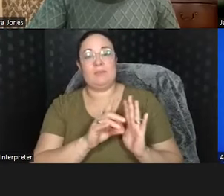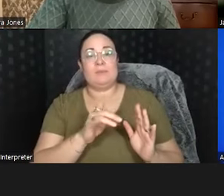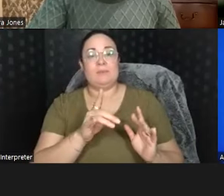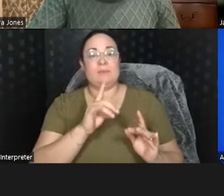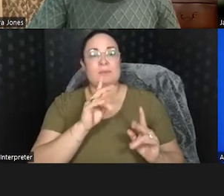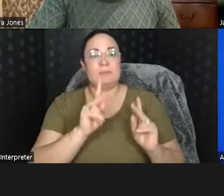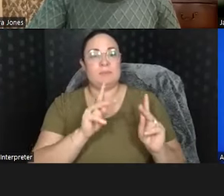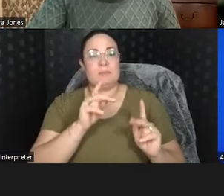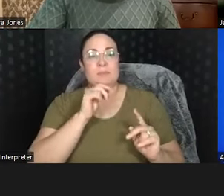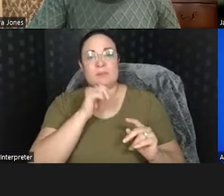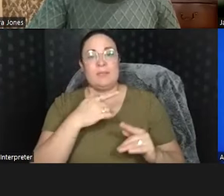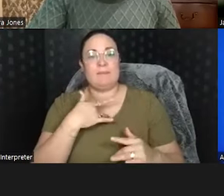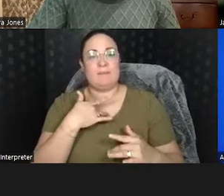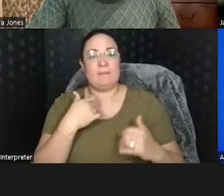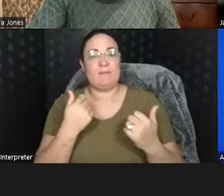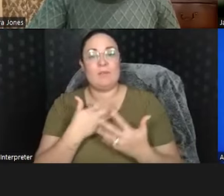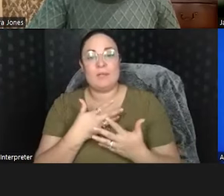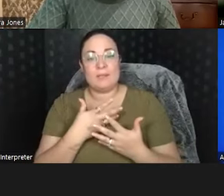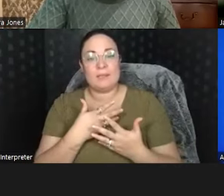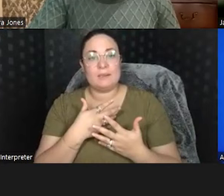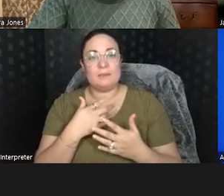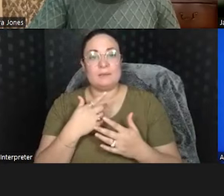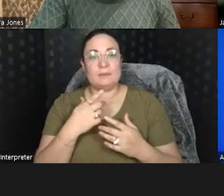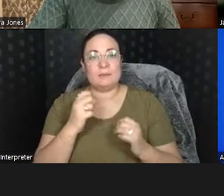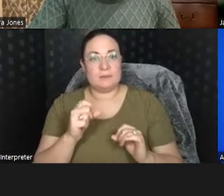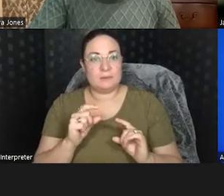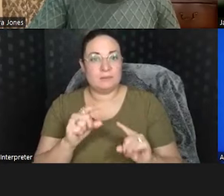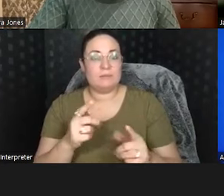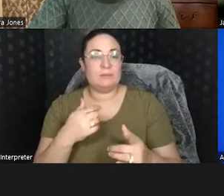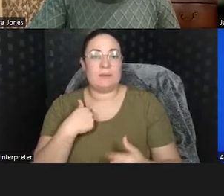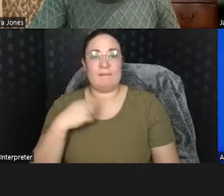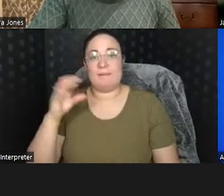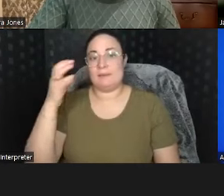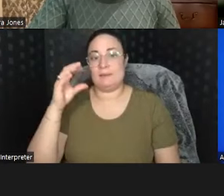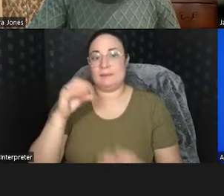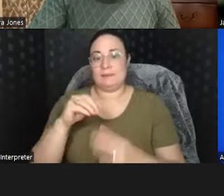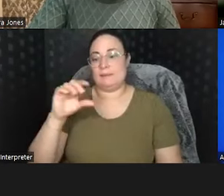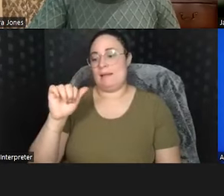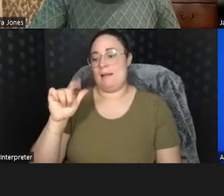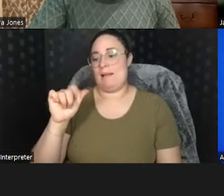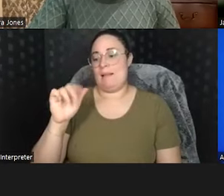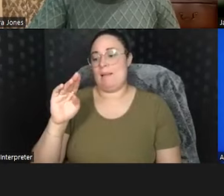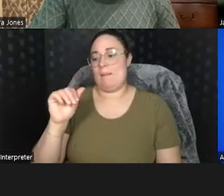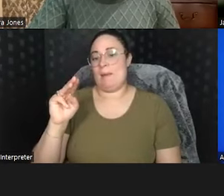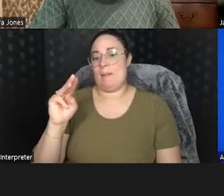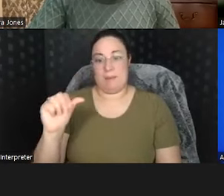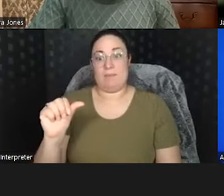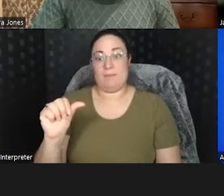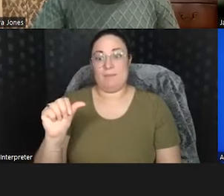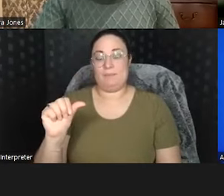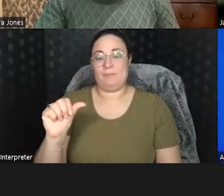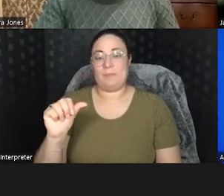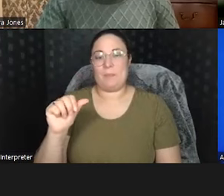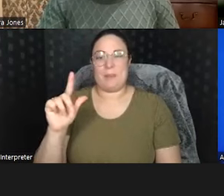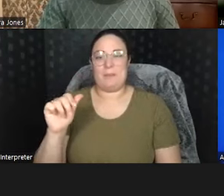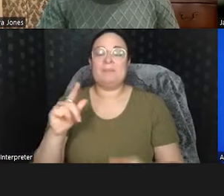don't feel afraid to be able to go. You know, I have a cousin that's in Alabama. They can't get their what they